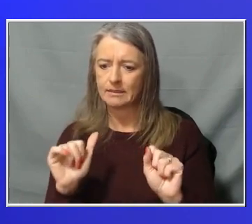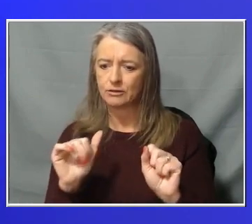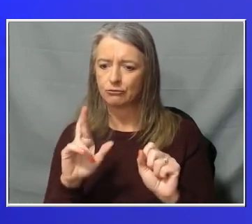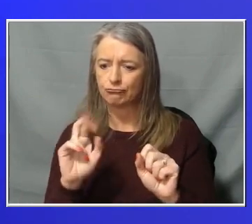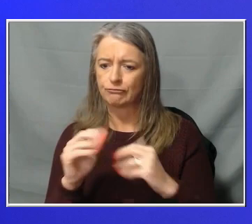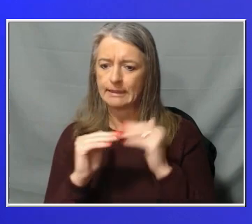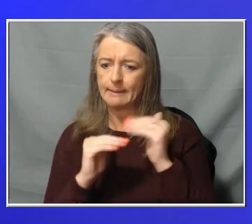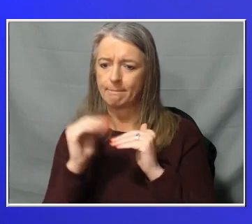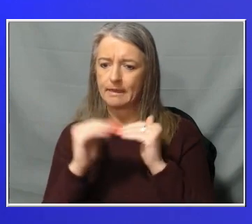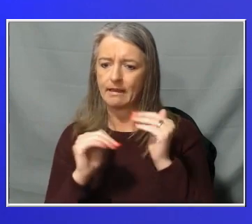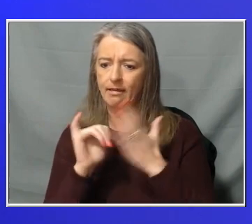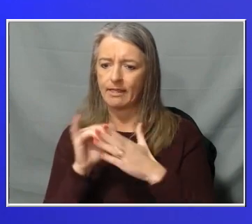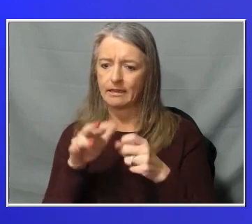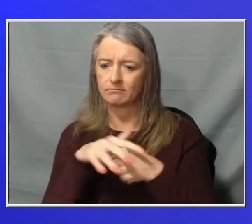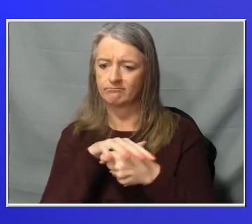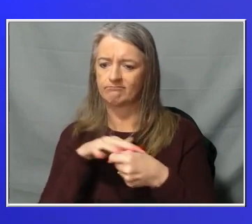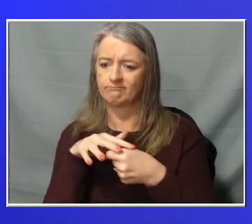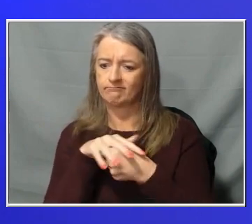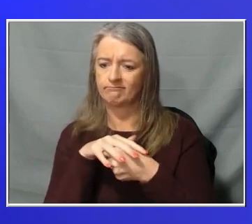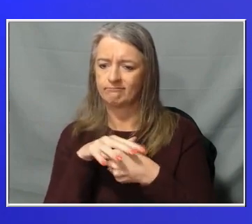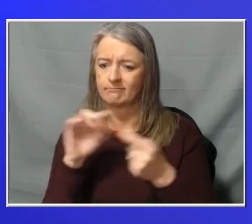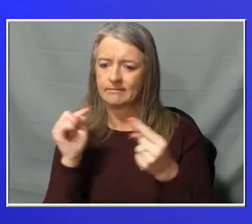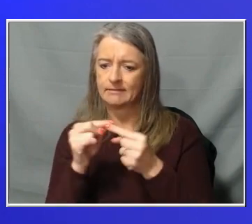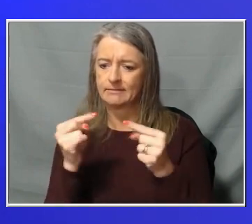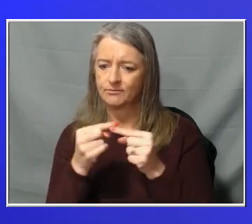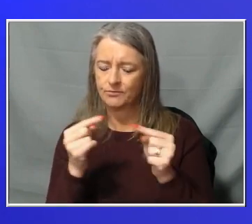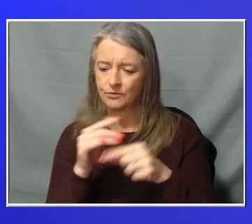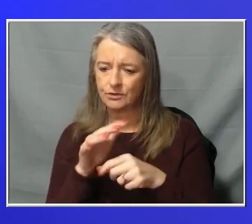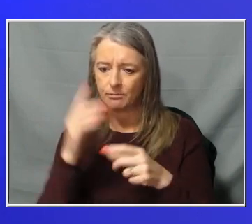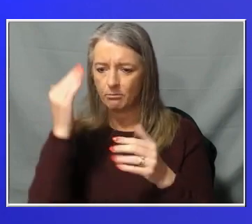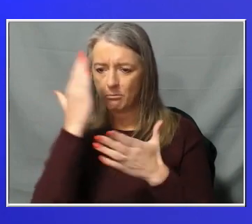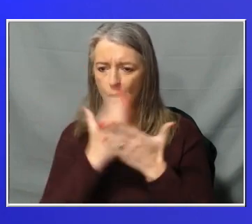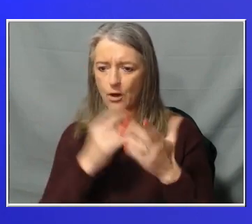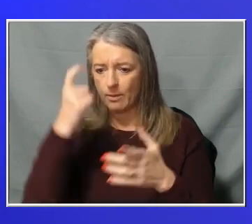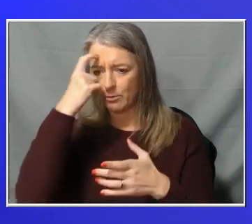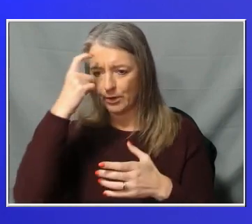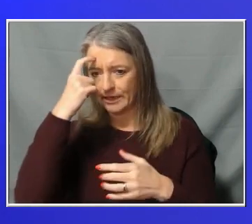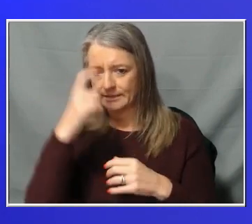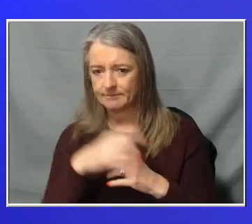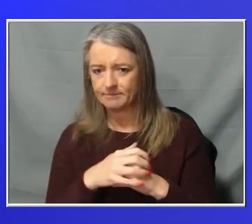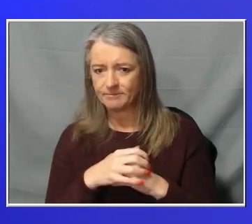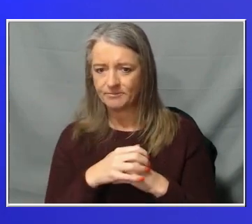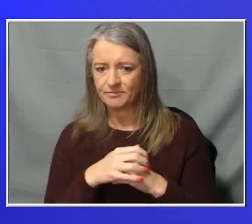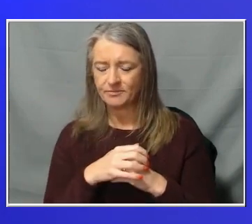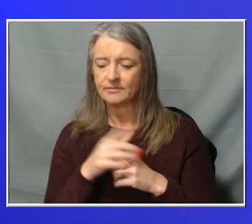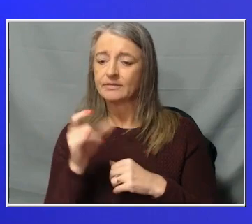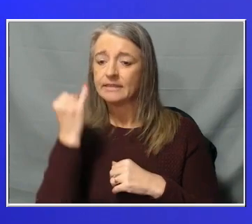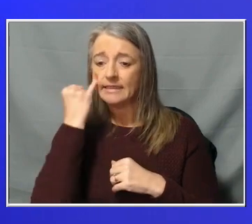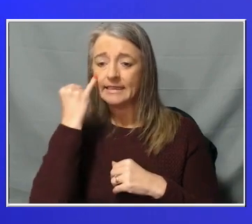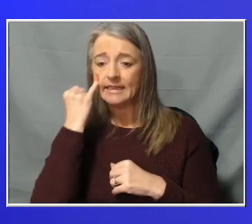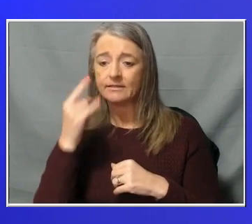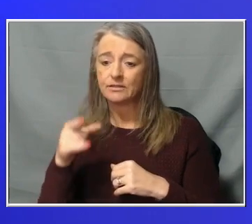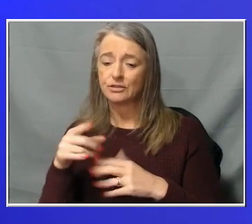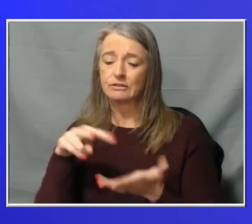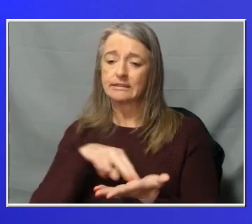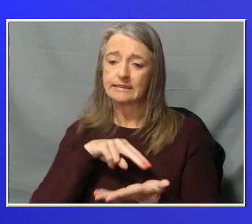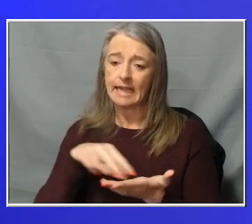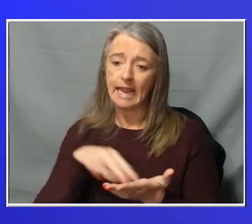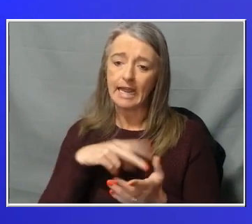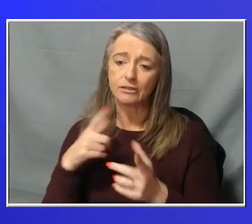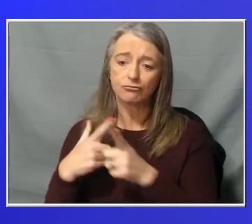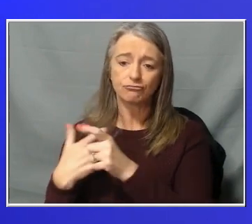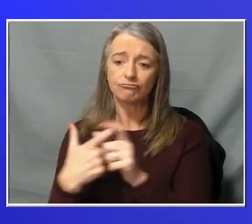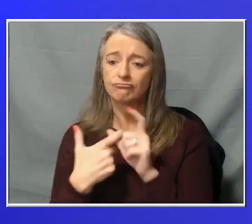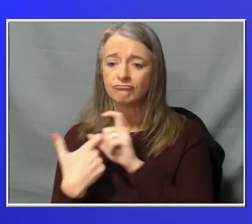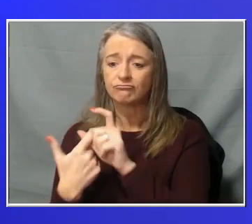the circuitry around an injured area of the brain. So if she's able to dance and run around and